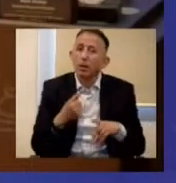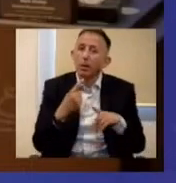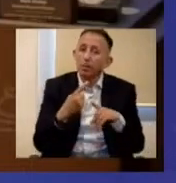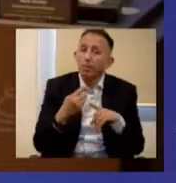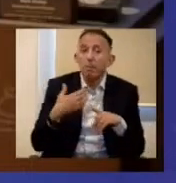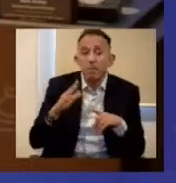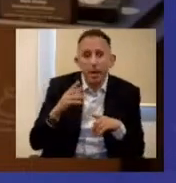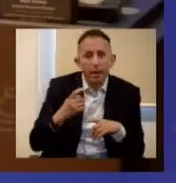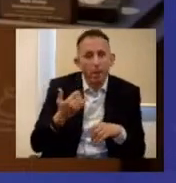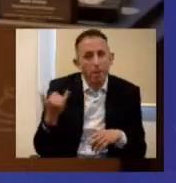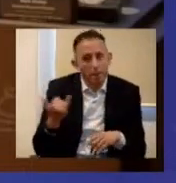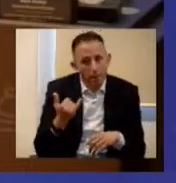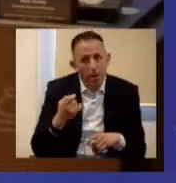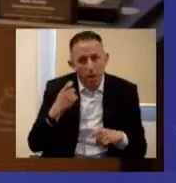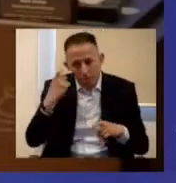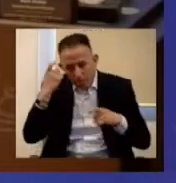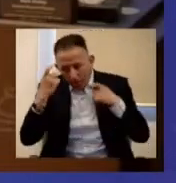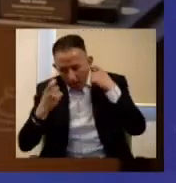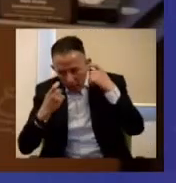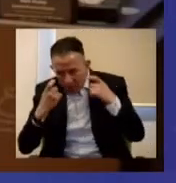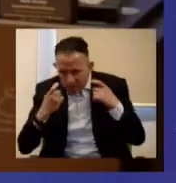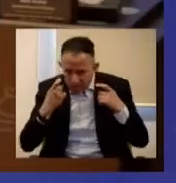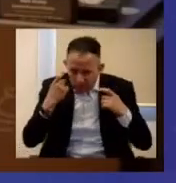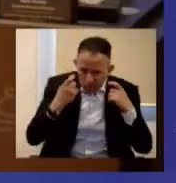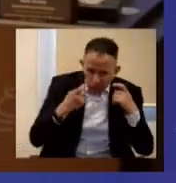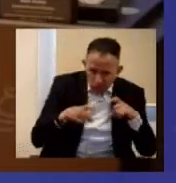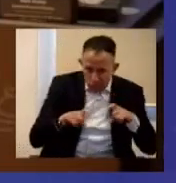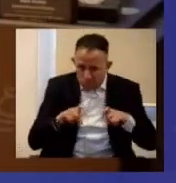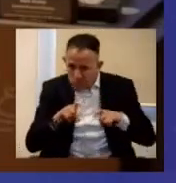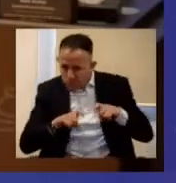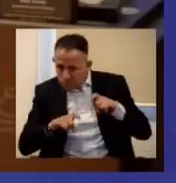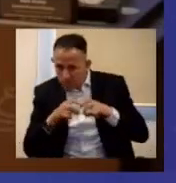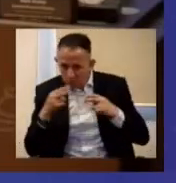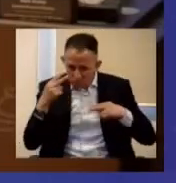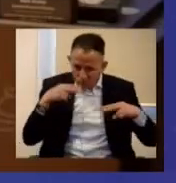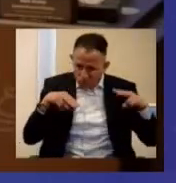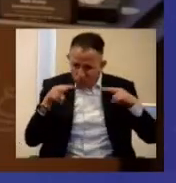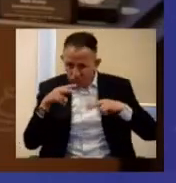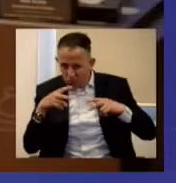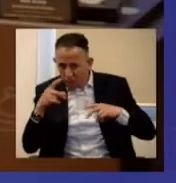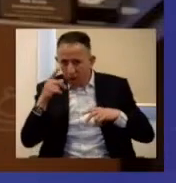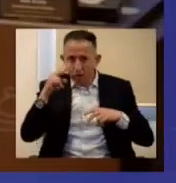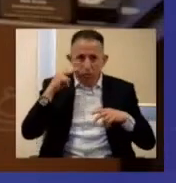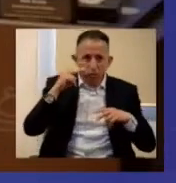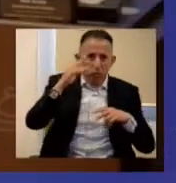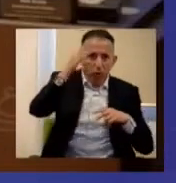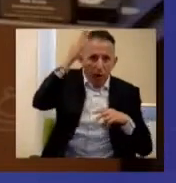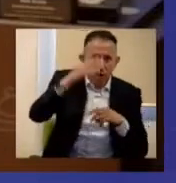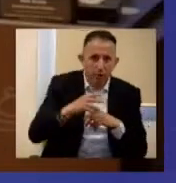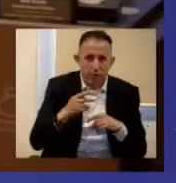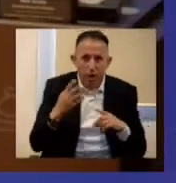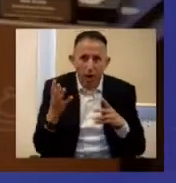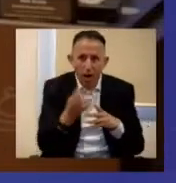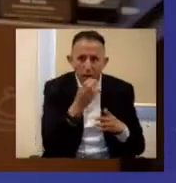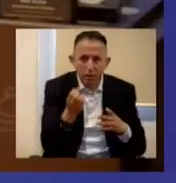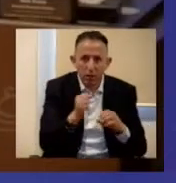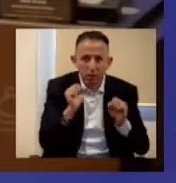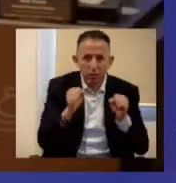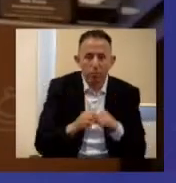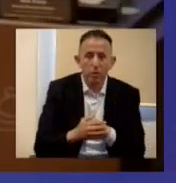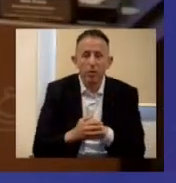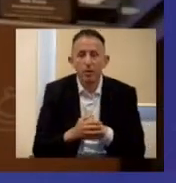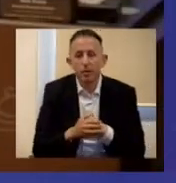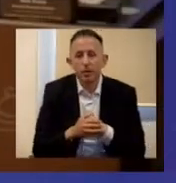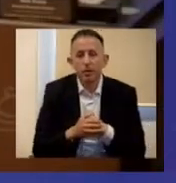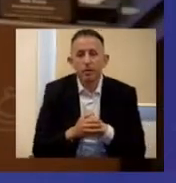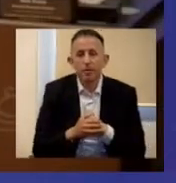dangerous. Another point with your questions leads me to this remark by Michel